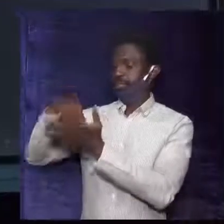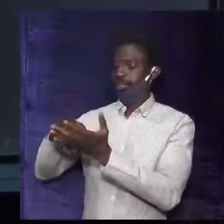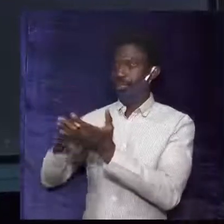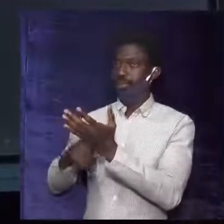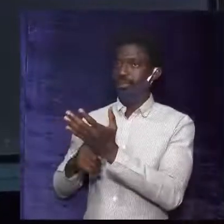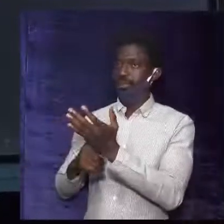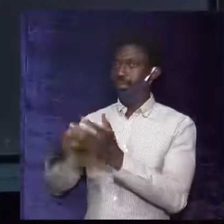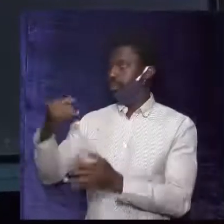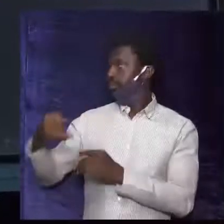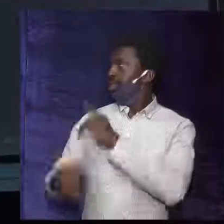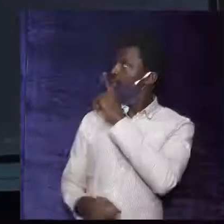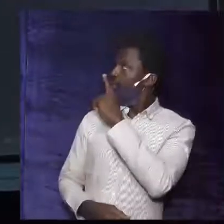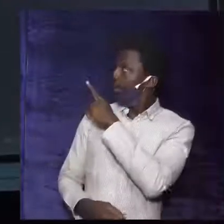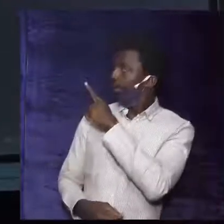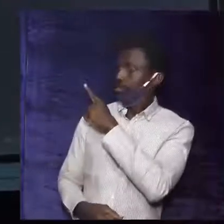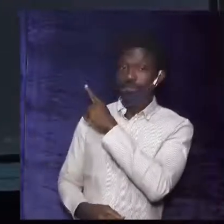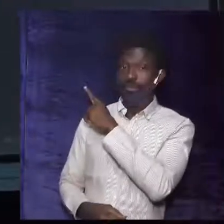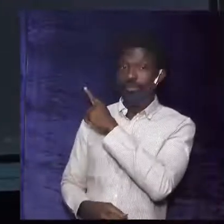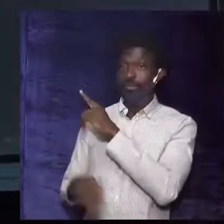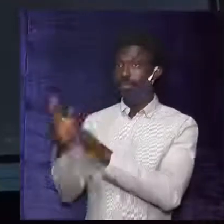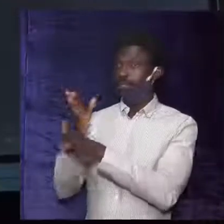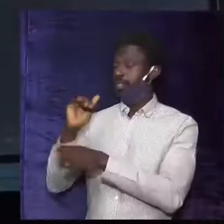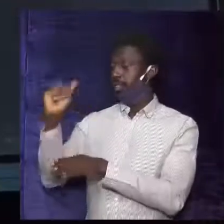in this diagram, the line AB, that is this one,